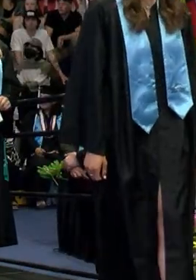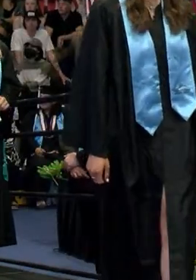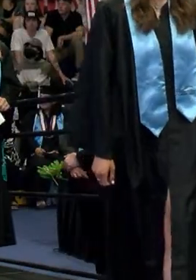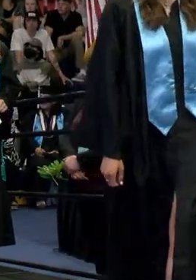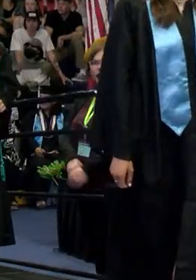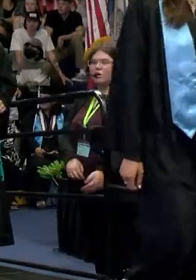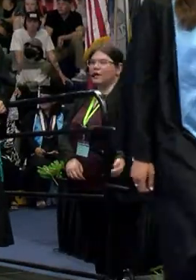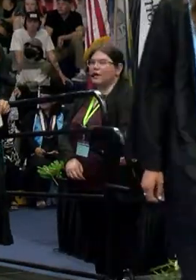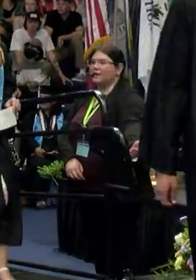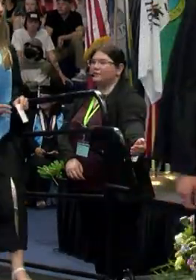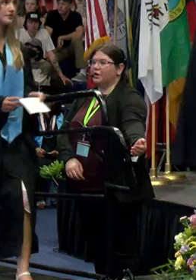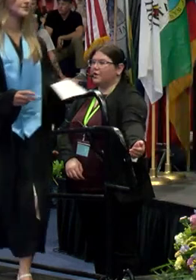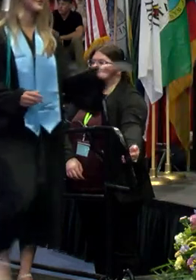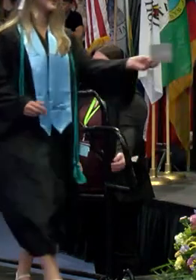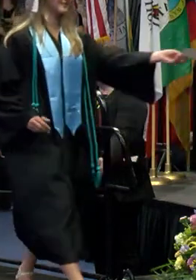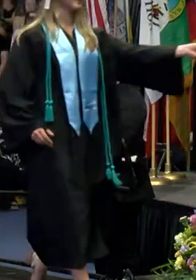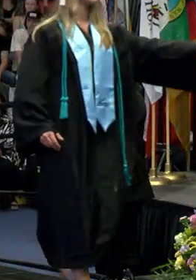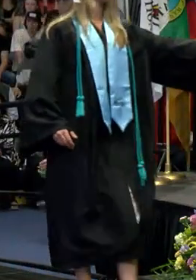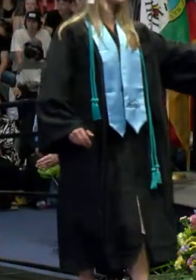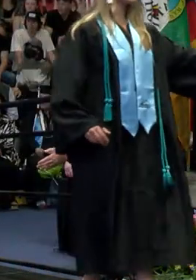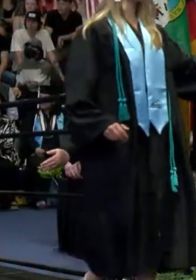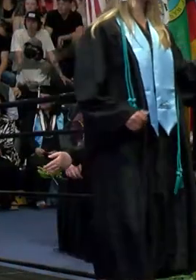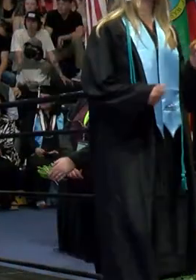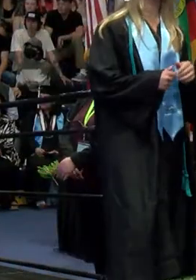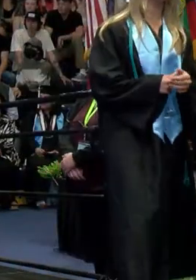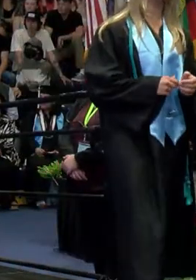Tegan Jones.